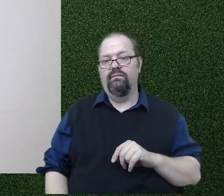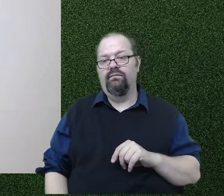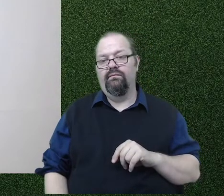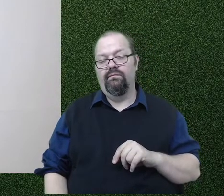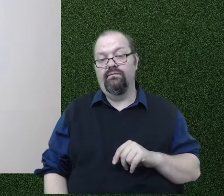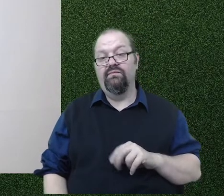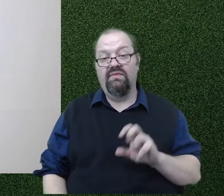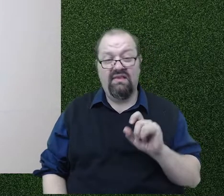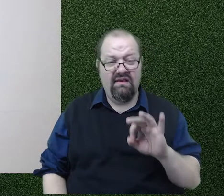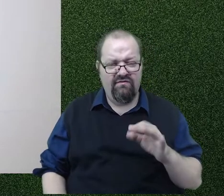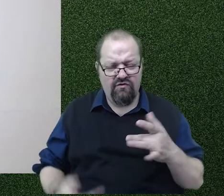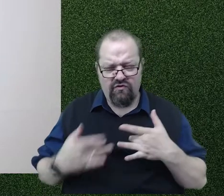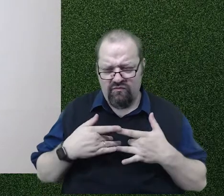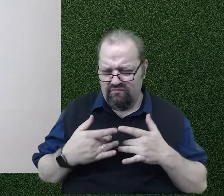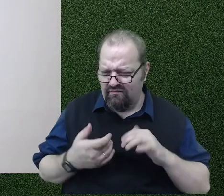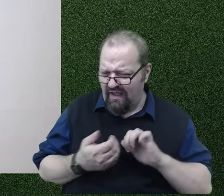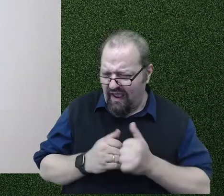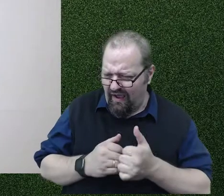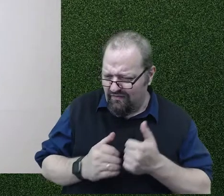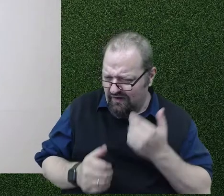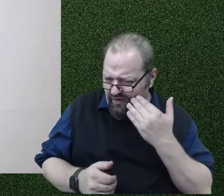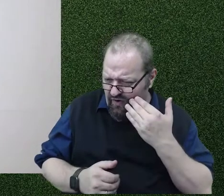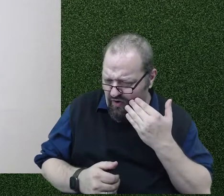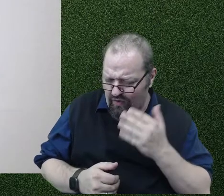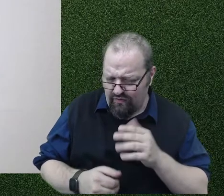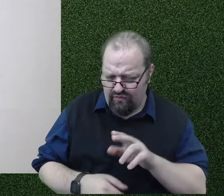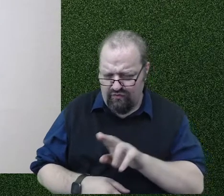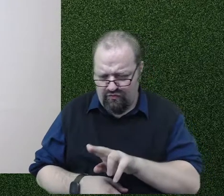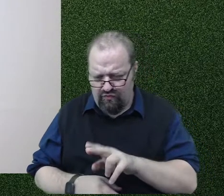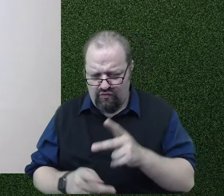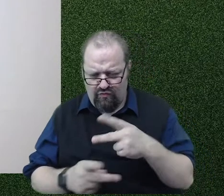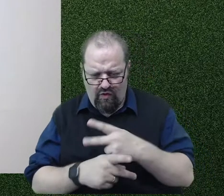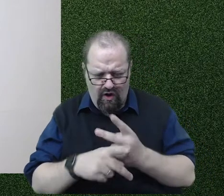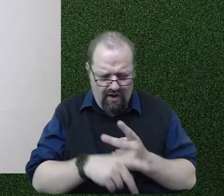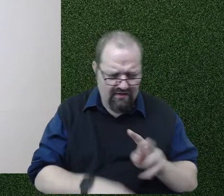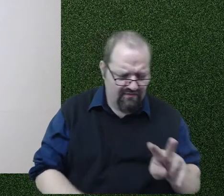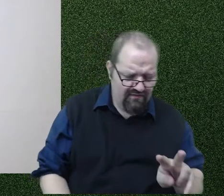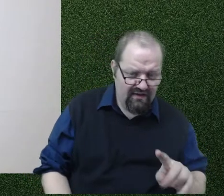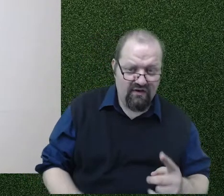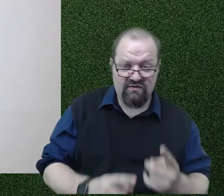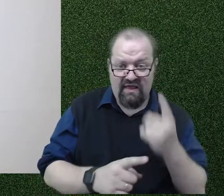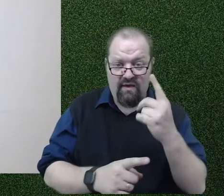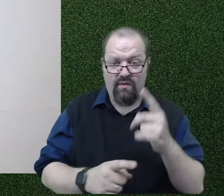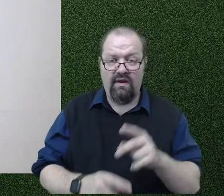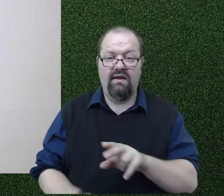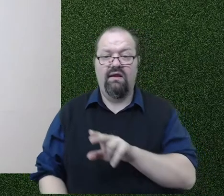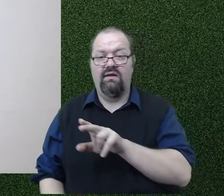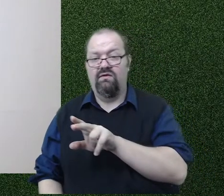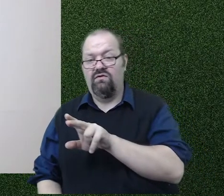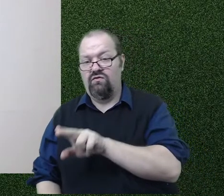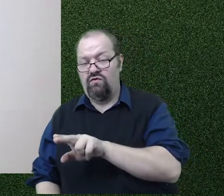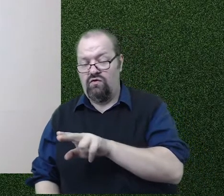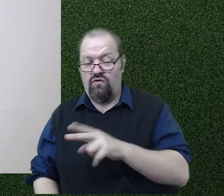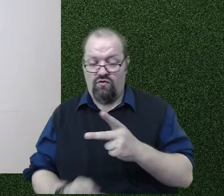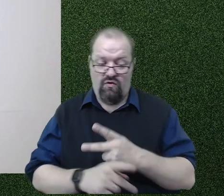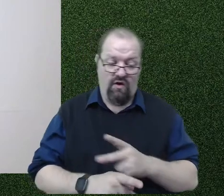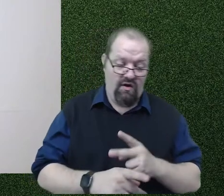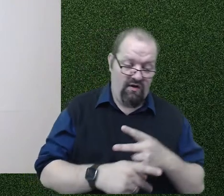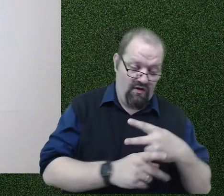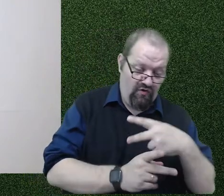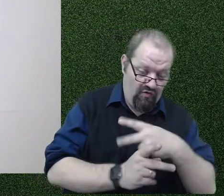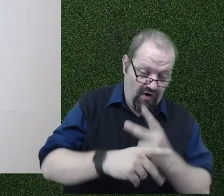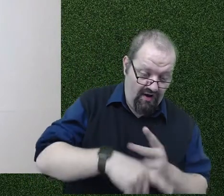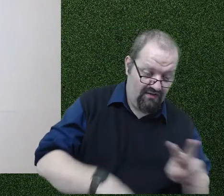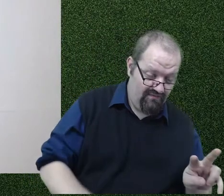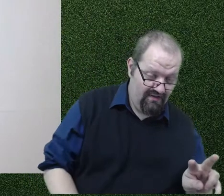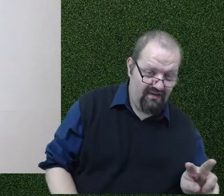So if you're wondering, how did I know that u cross v went this way and v cross u went that way? I knew because of something